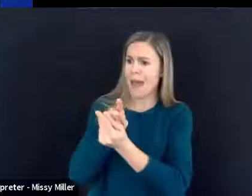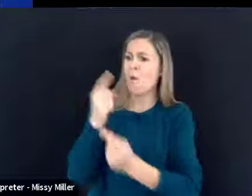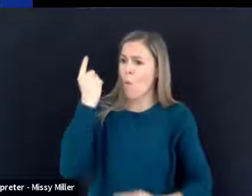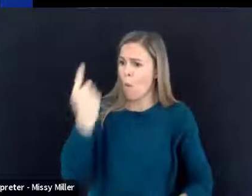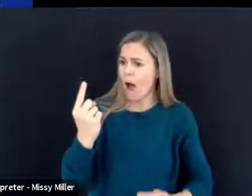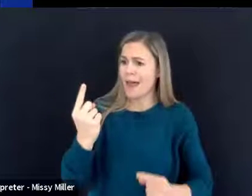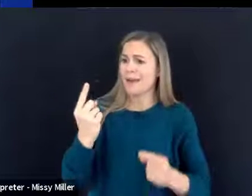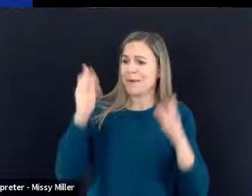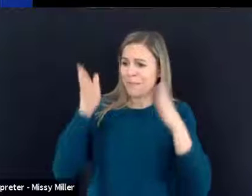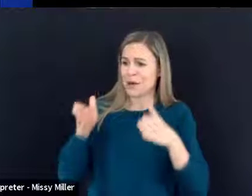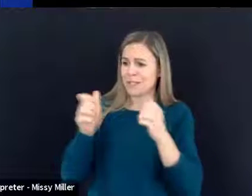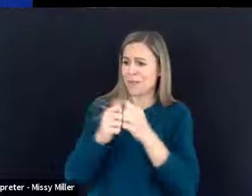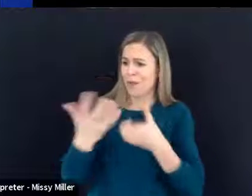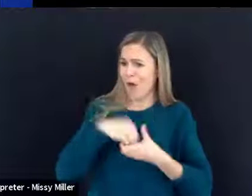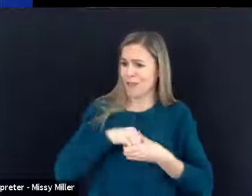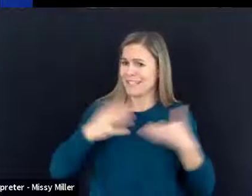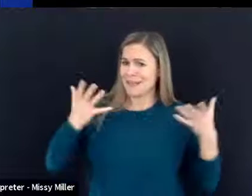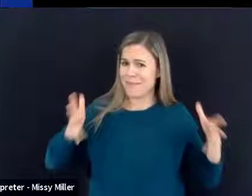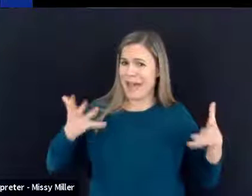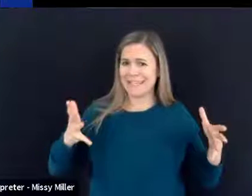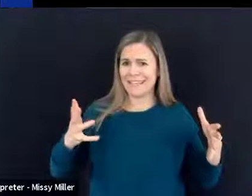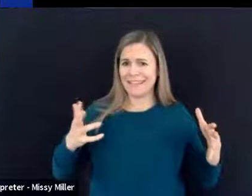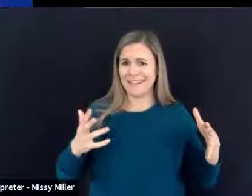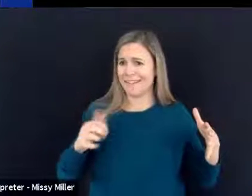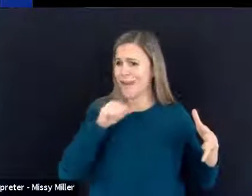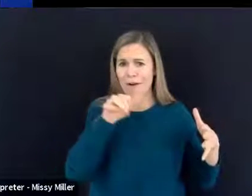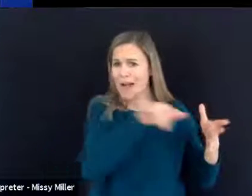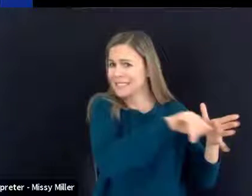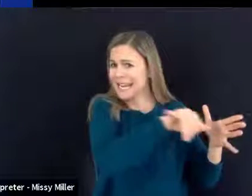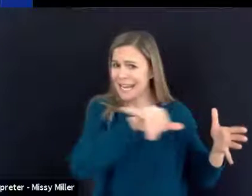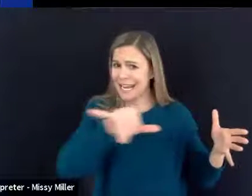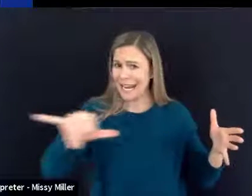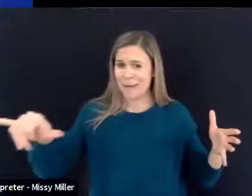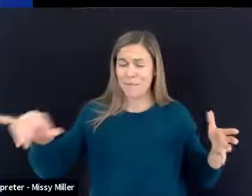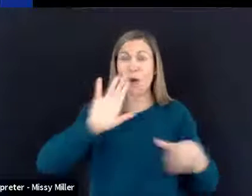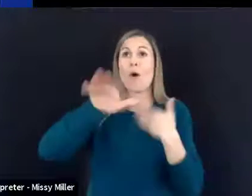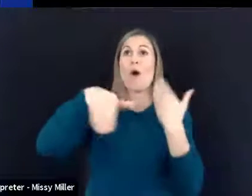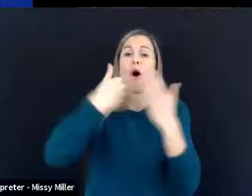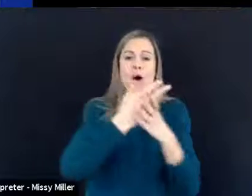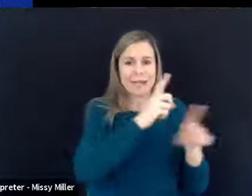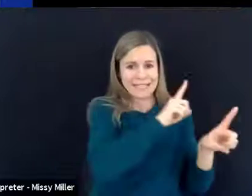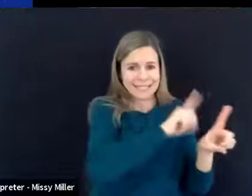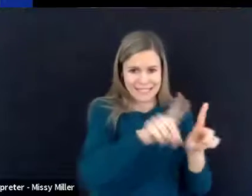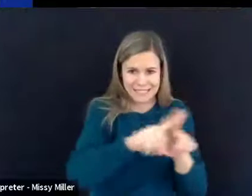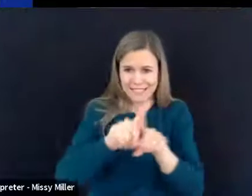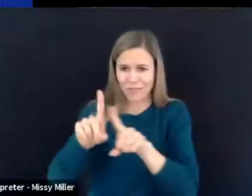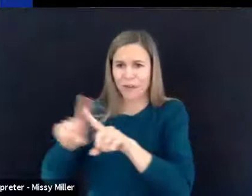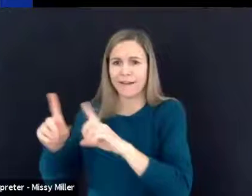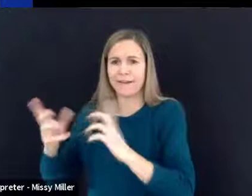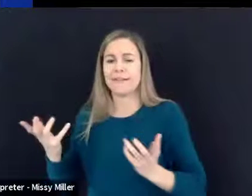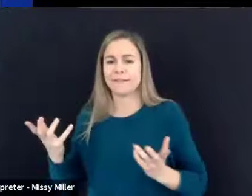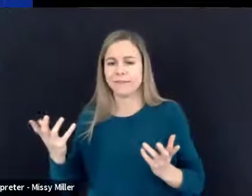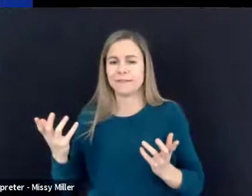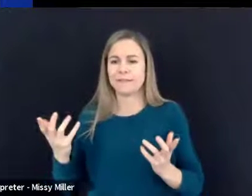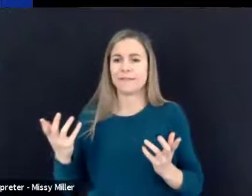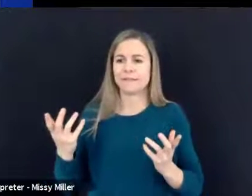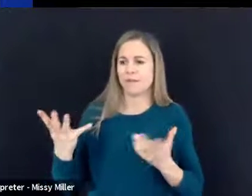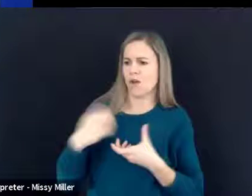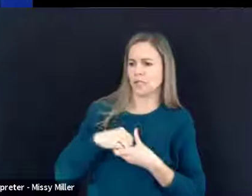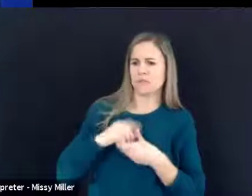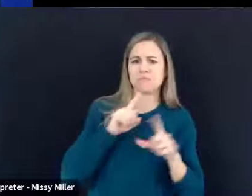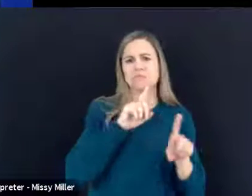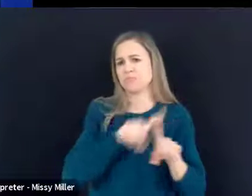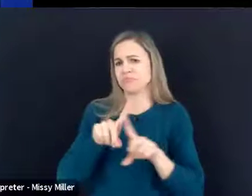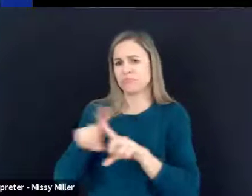autism, good for you. That doesn't tell you anything about the other kids or young adults with autism. And I